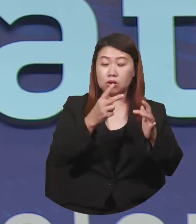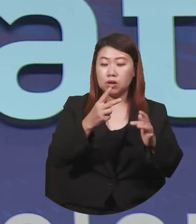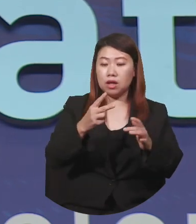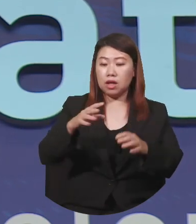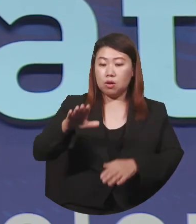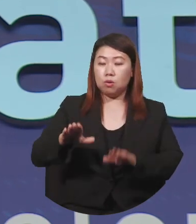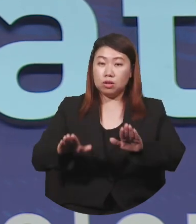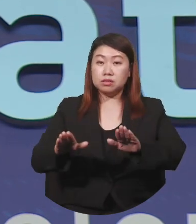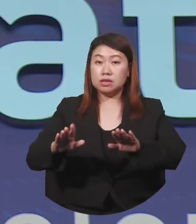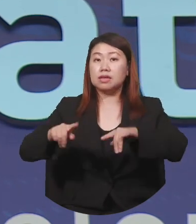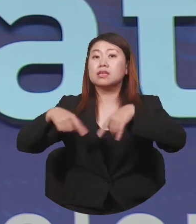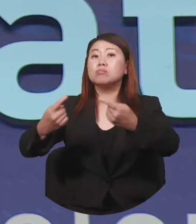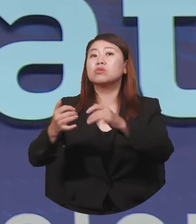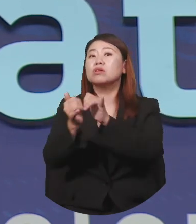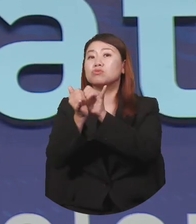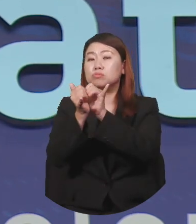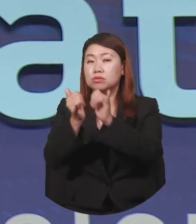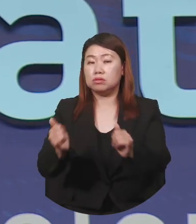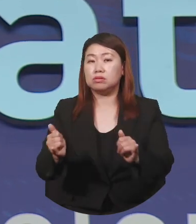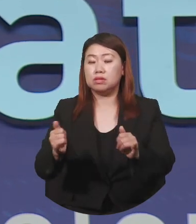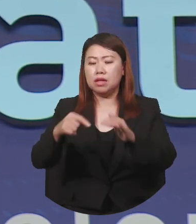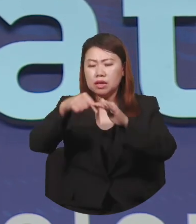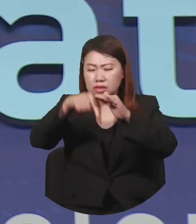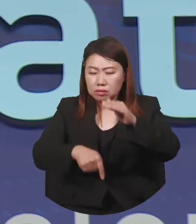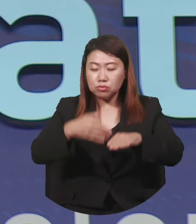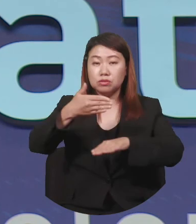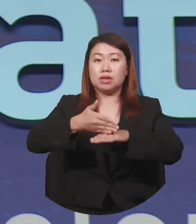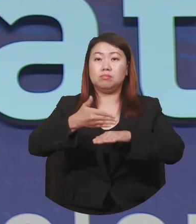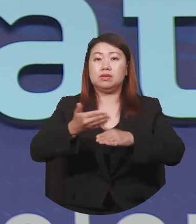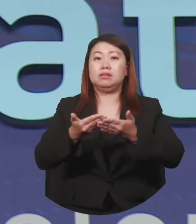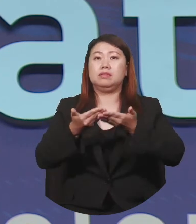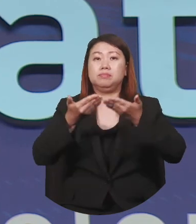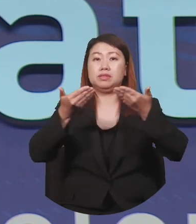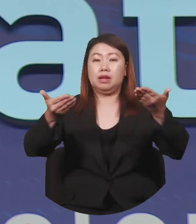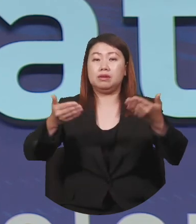both online and offline, for your attention and throughout the